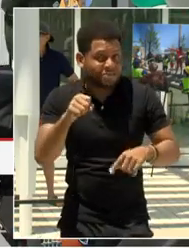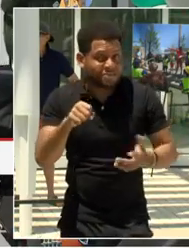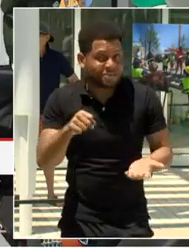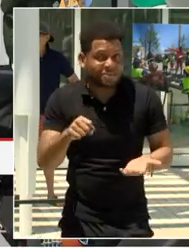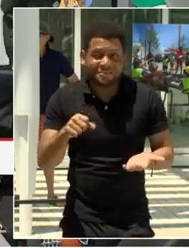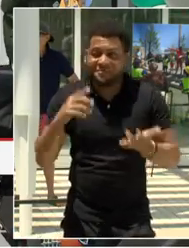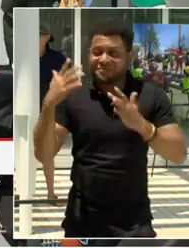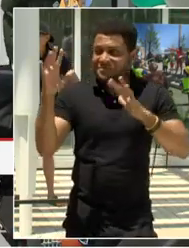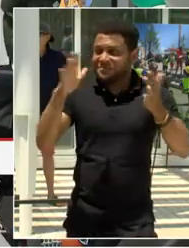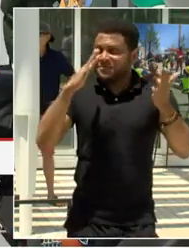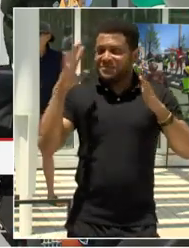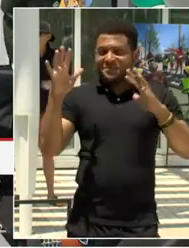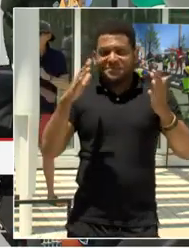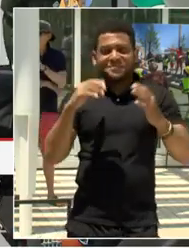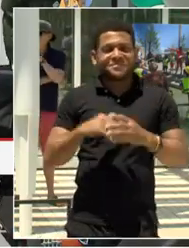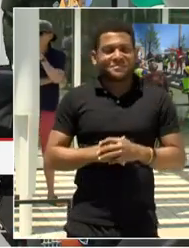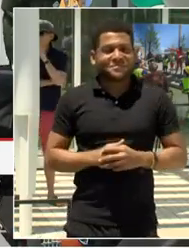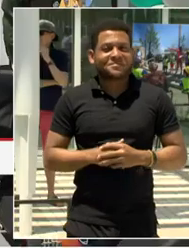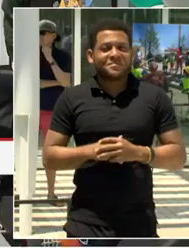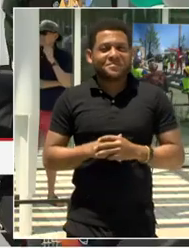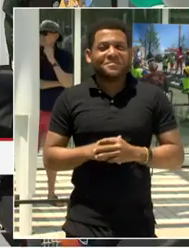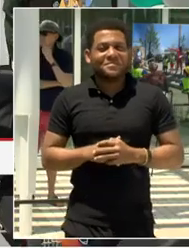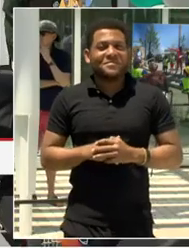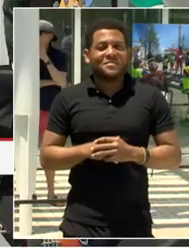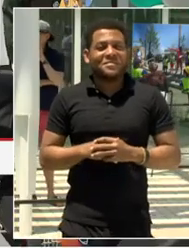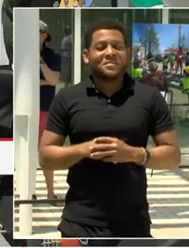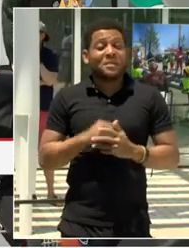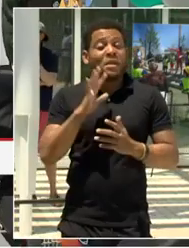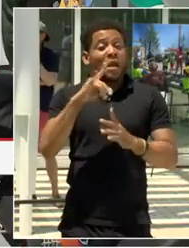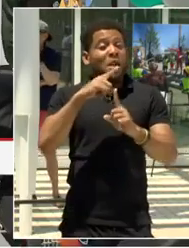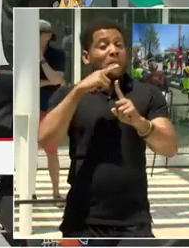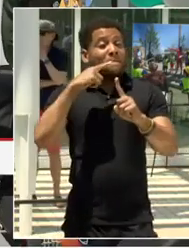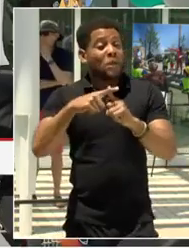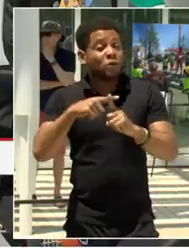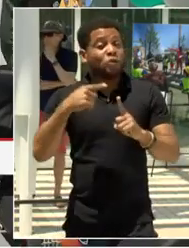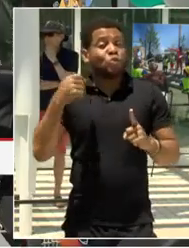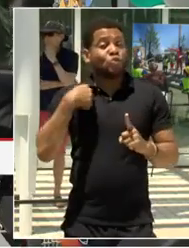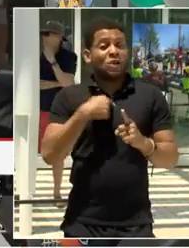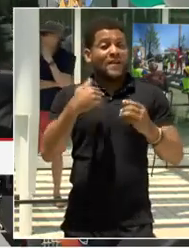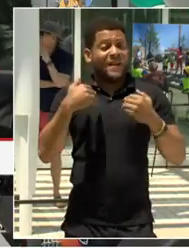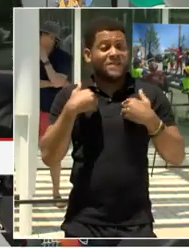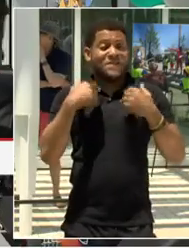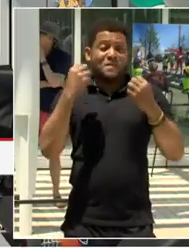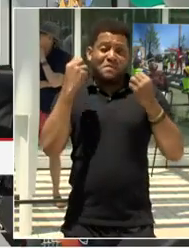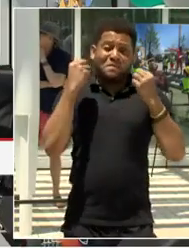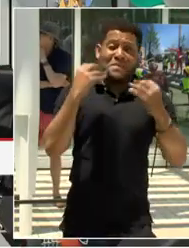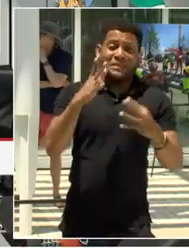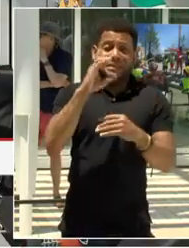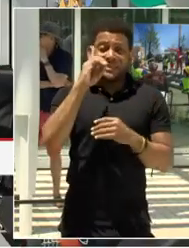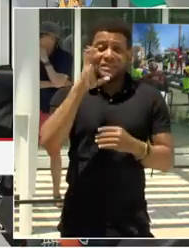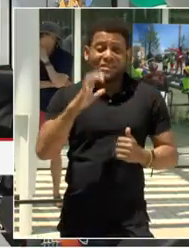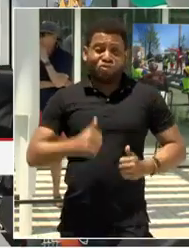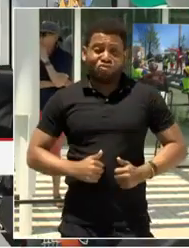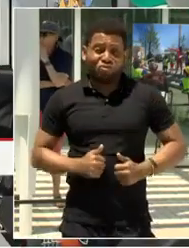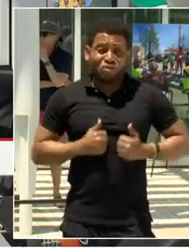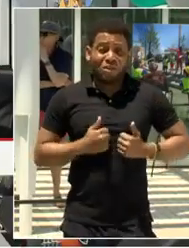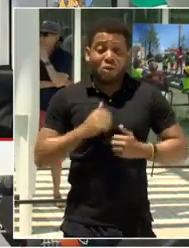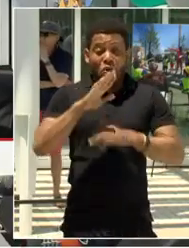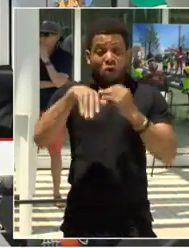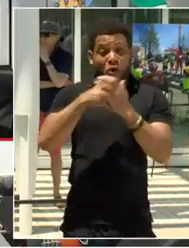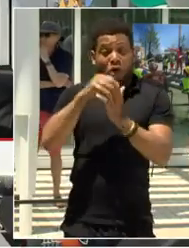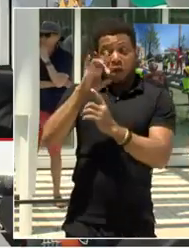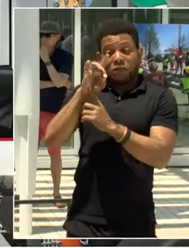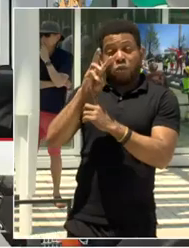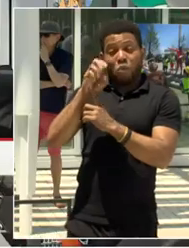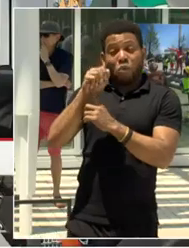In addition to that, also, we have had hundreds of D.C. residents from all 8 wards that have contributed